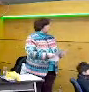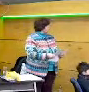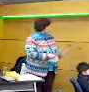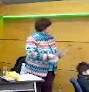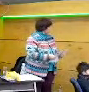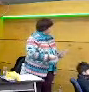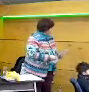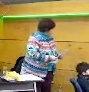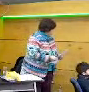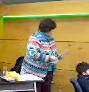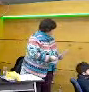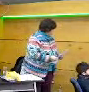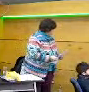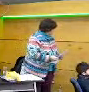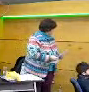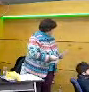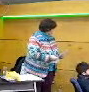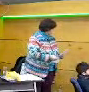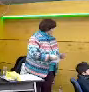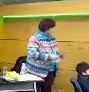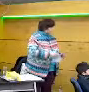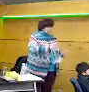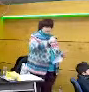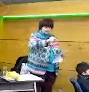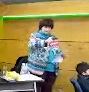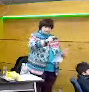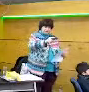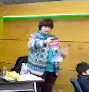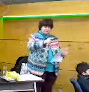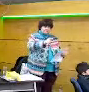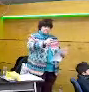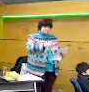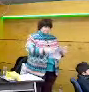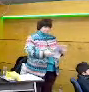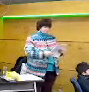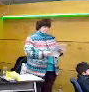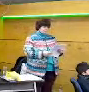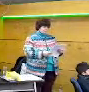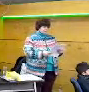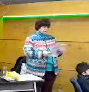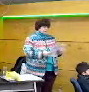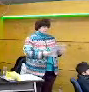He learned by watching me. There's a period.